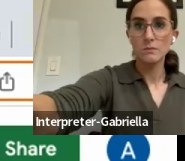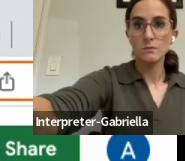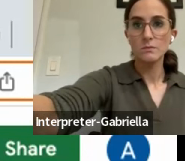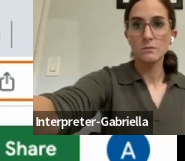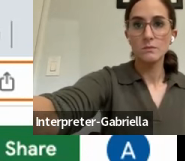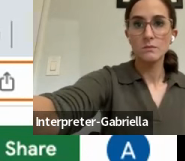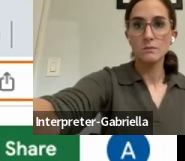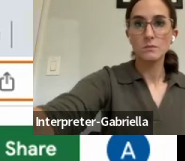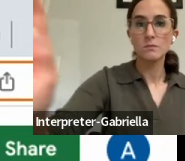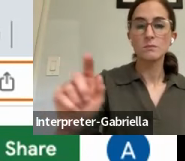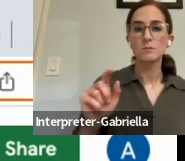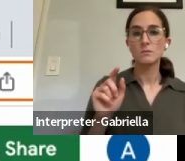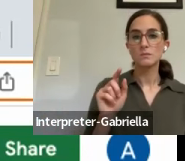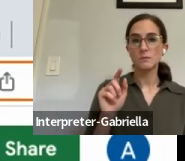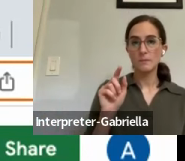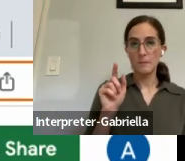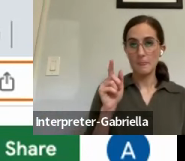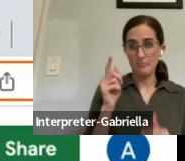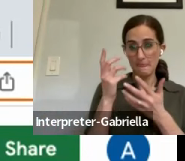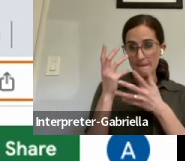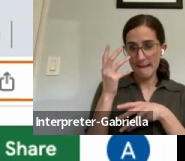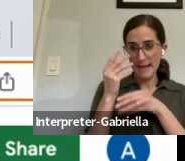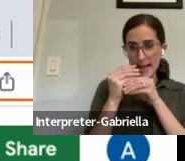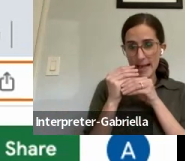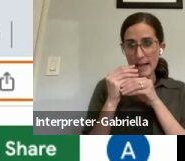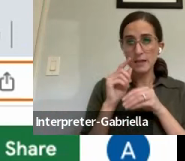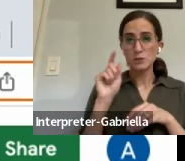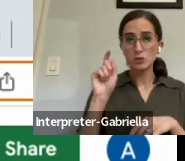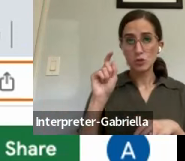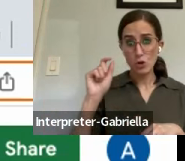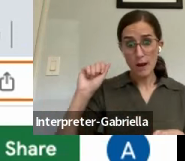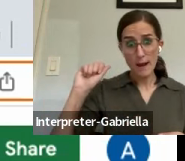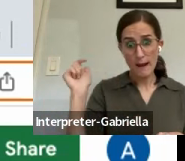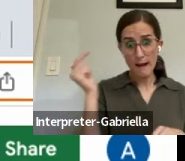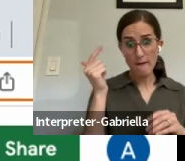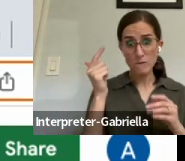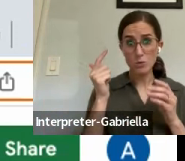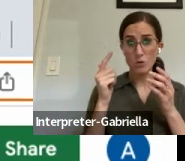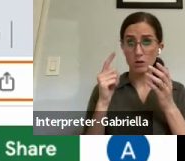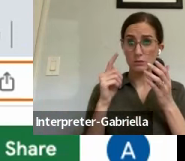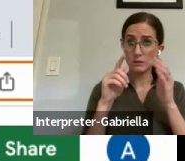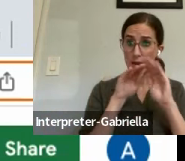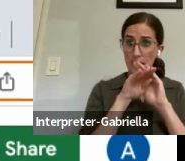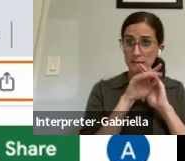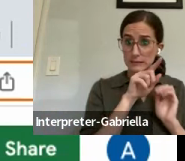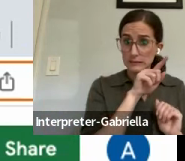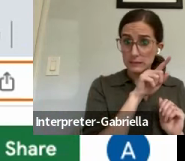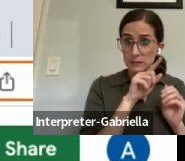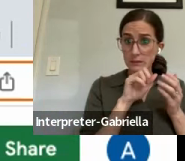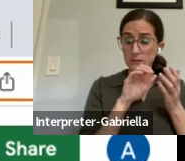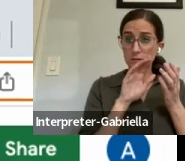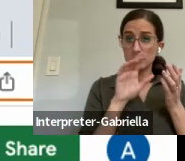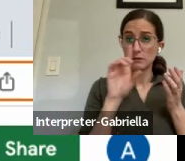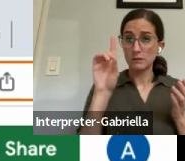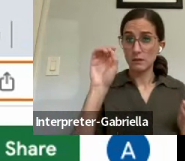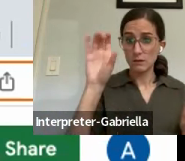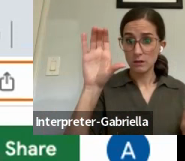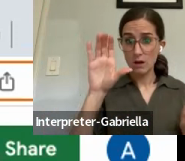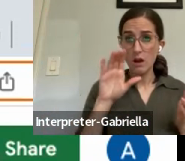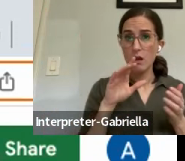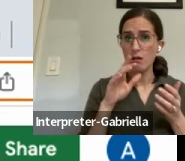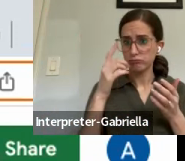Commissioner Loachman did add that, everyone should have access to this document. And so feel free to put your ideas